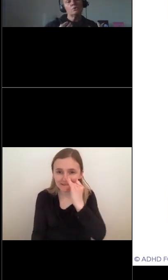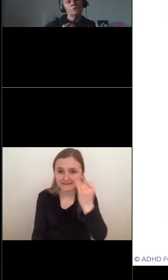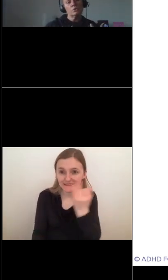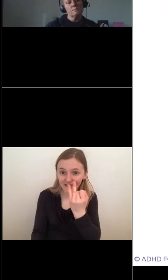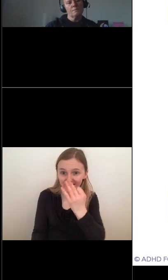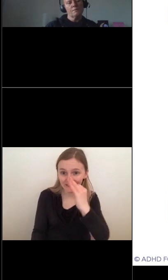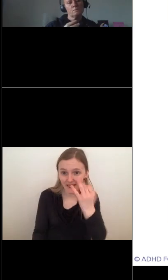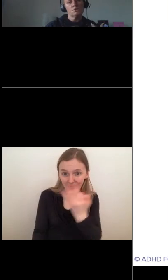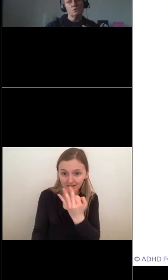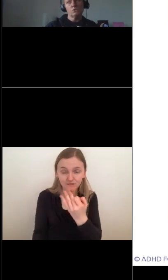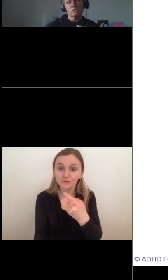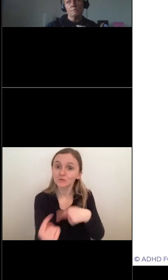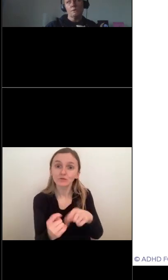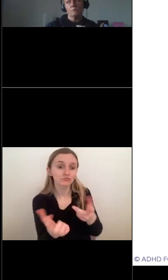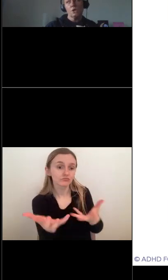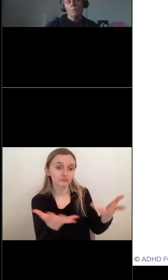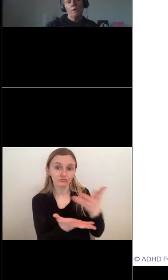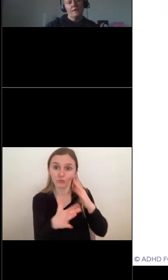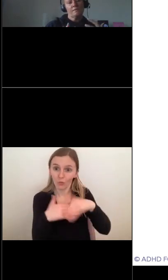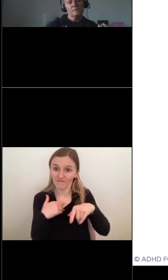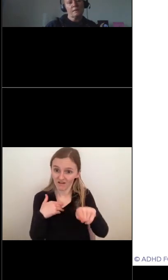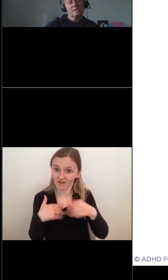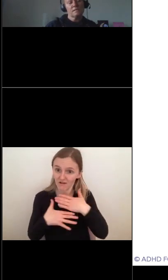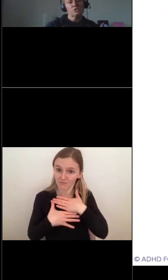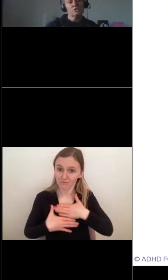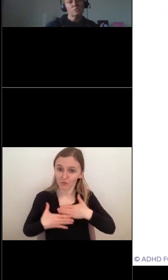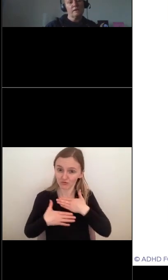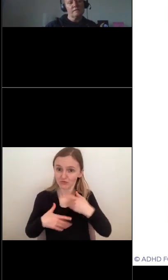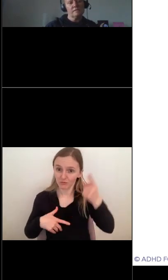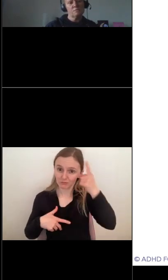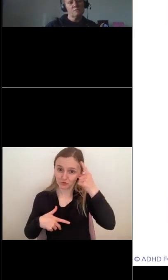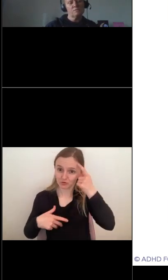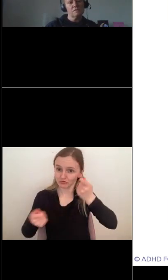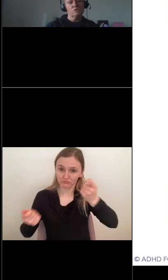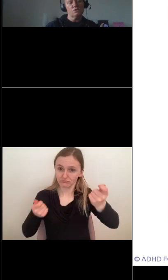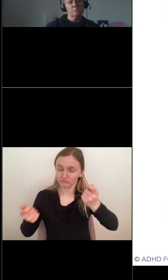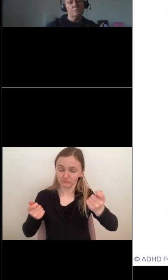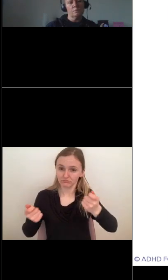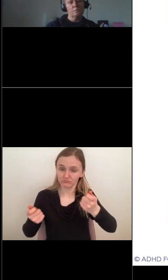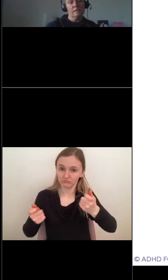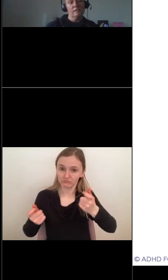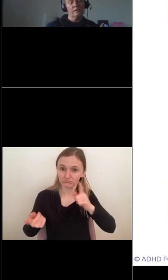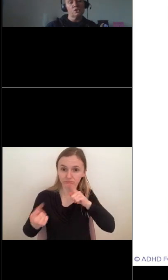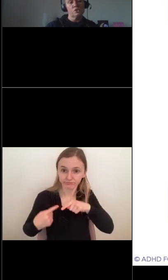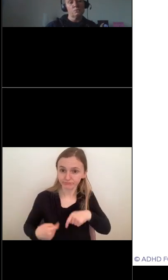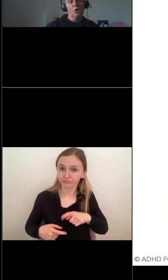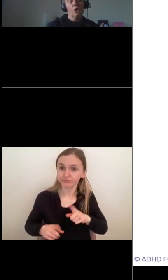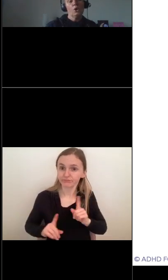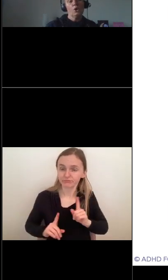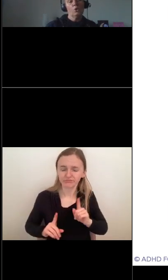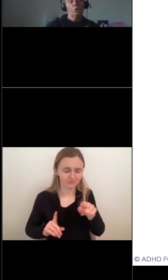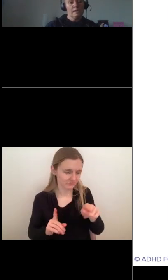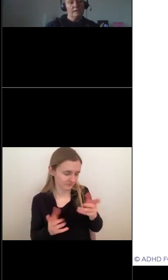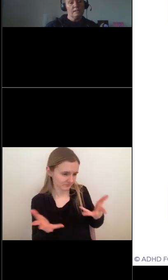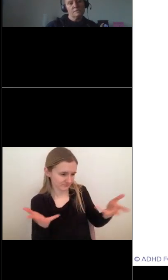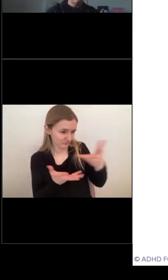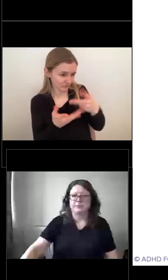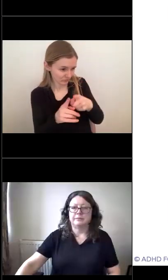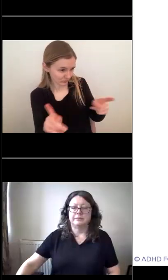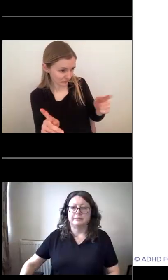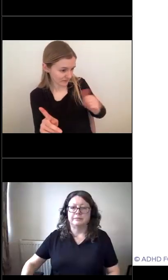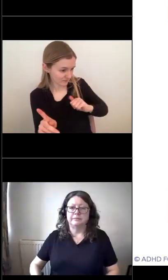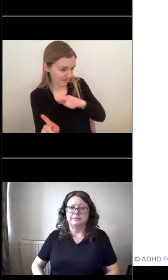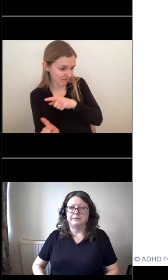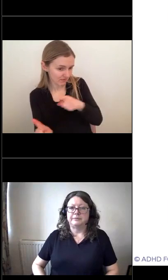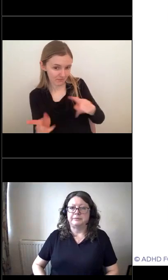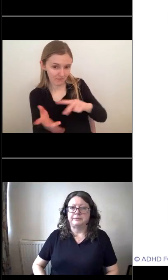when we talked about this, we talked about what their expectations were in terms of these young people being able to organise